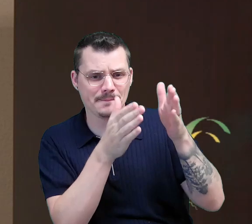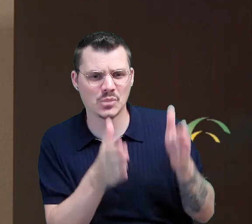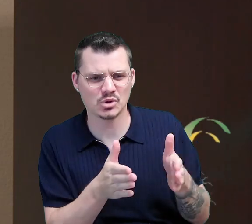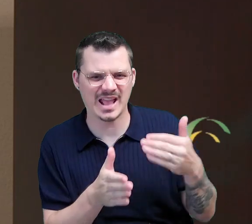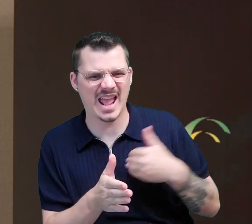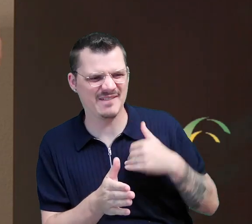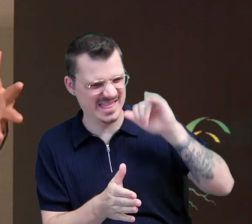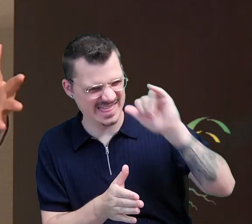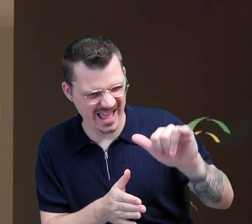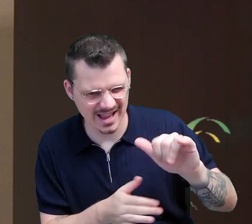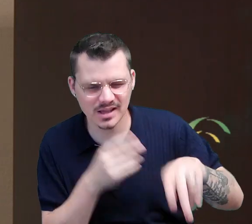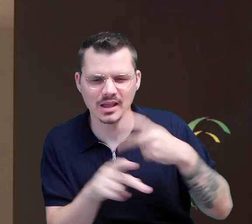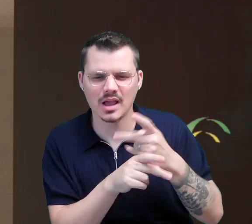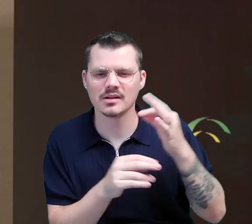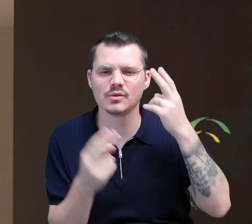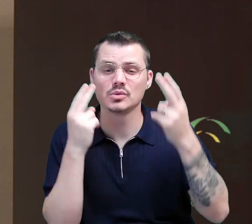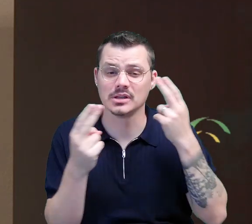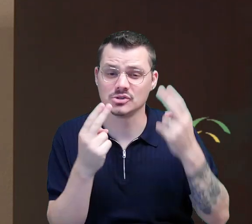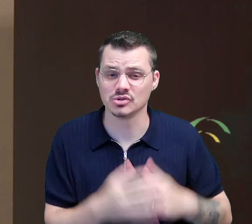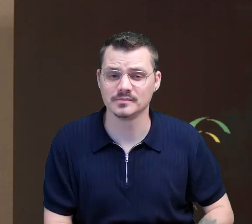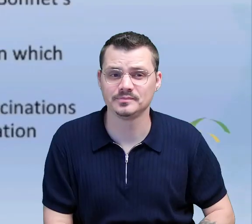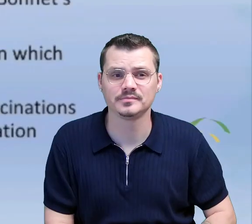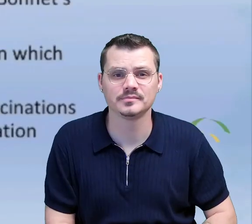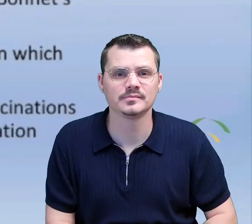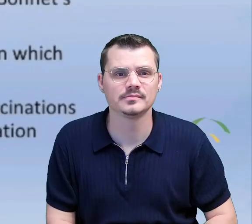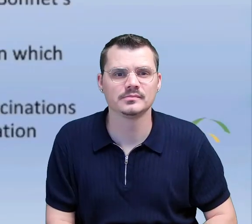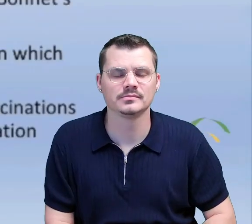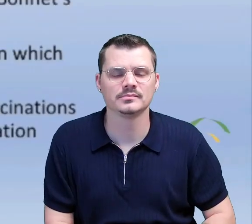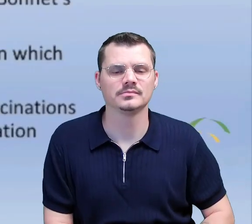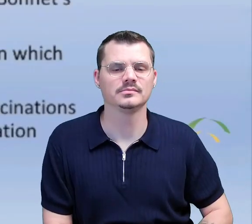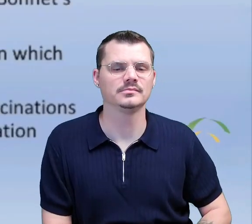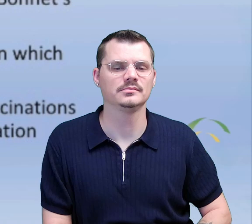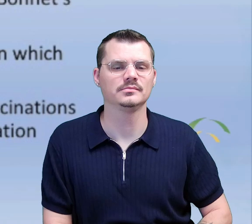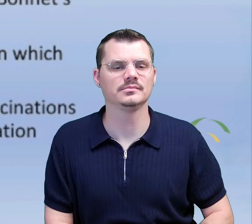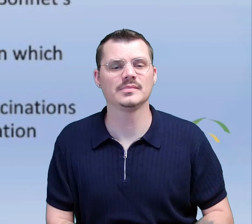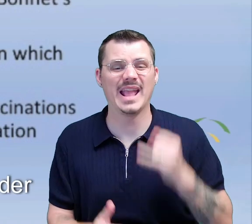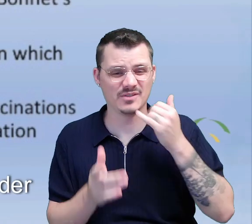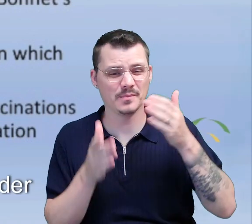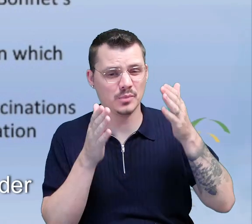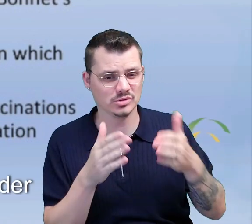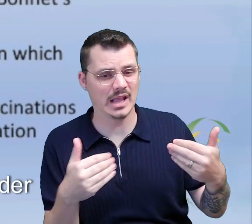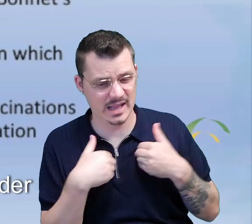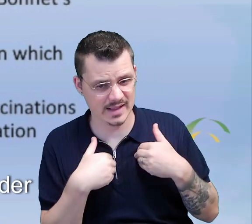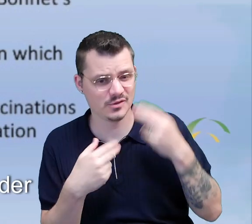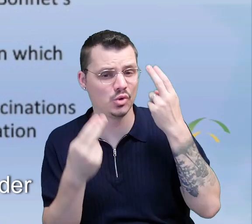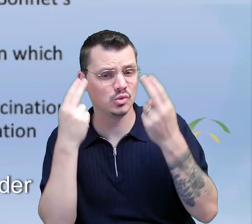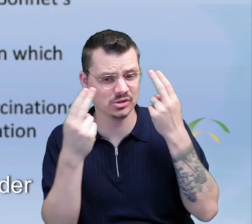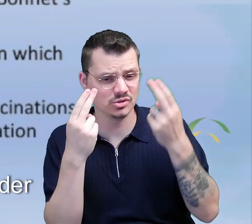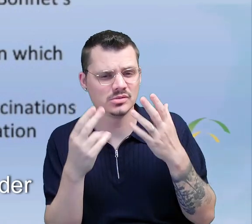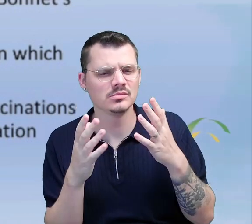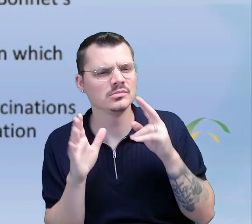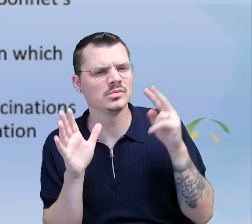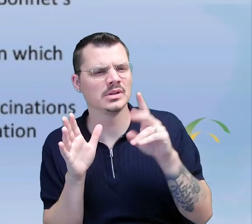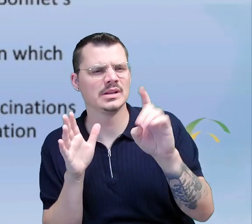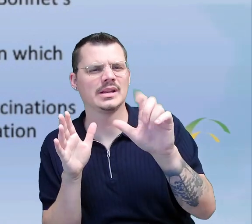does this person have this type of hallucination? If a person has hallucinations,